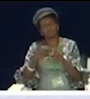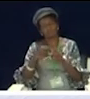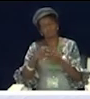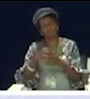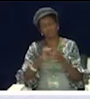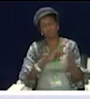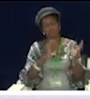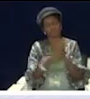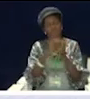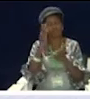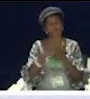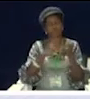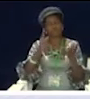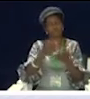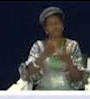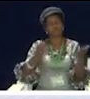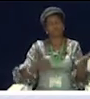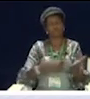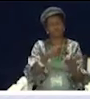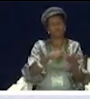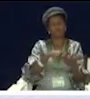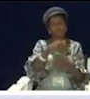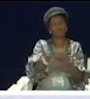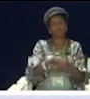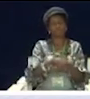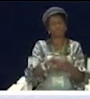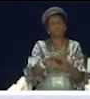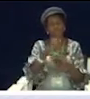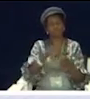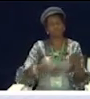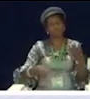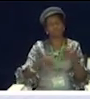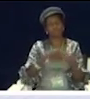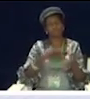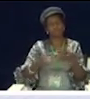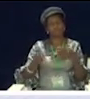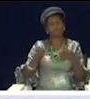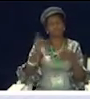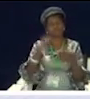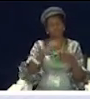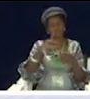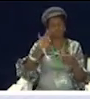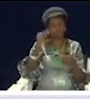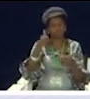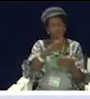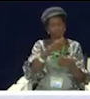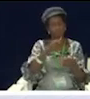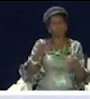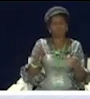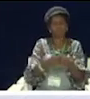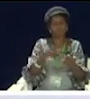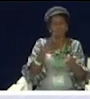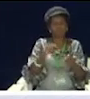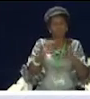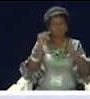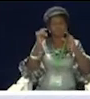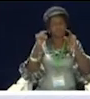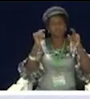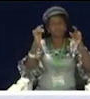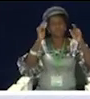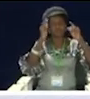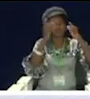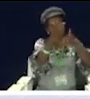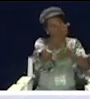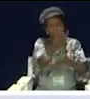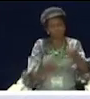I pray for someone here tonight. Whatever problems you brought here, as you lay the problems at the feet of